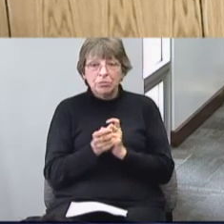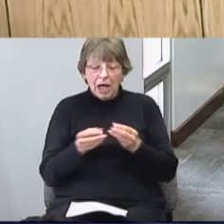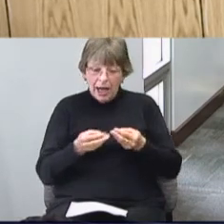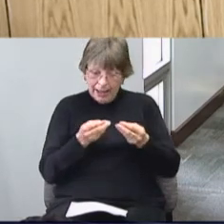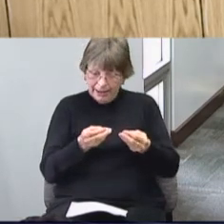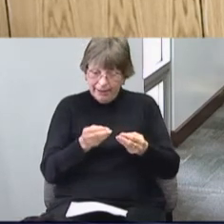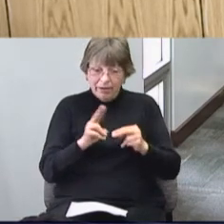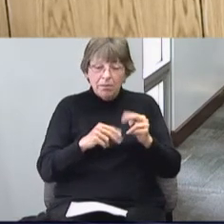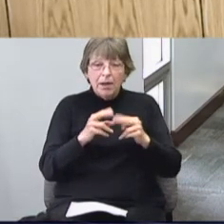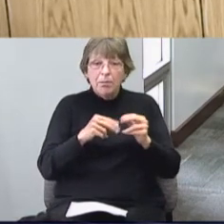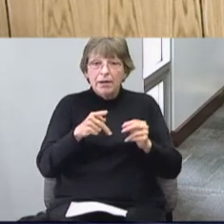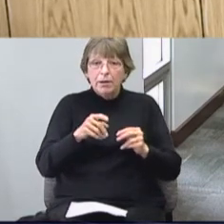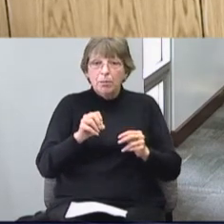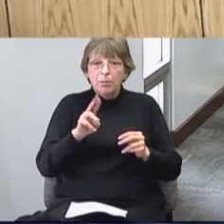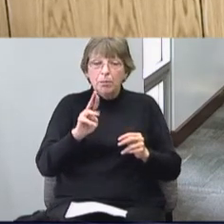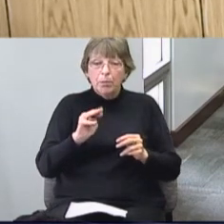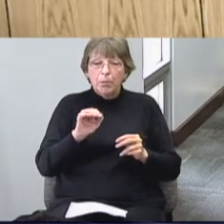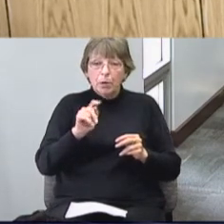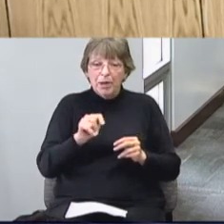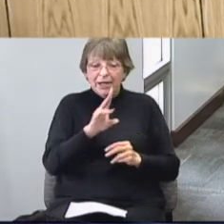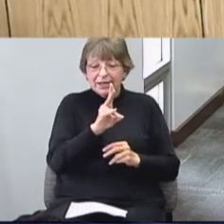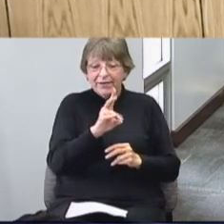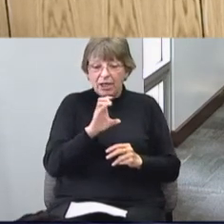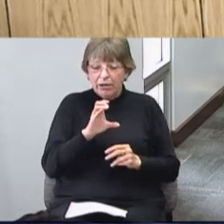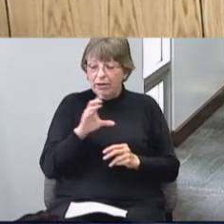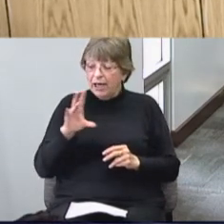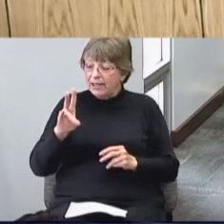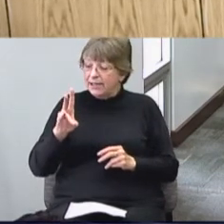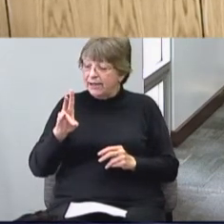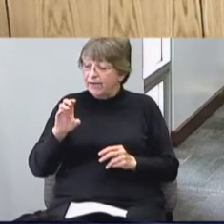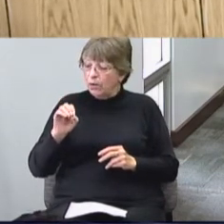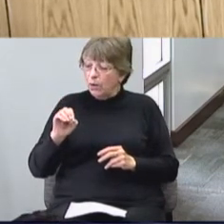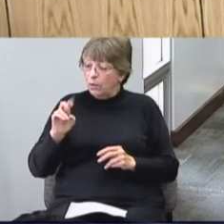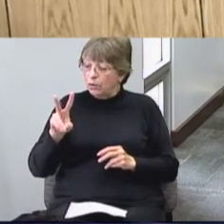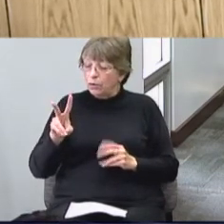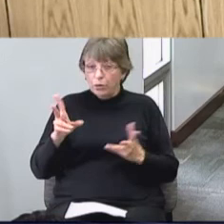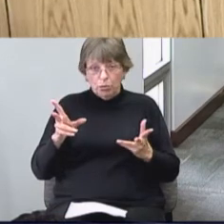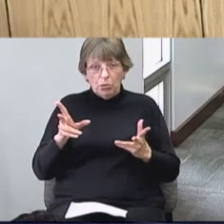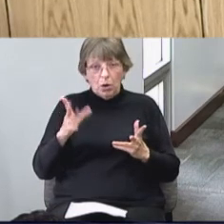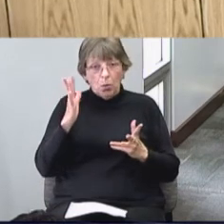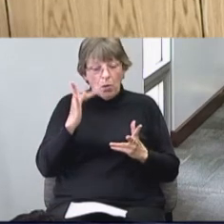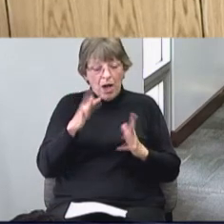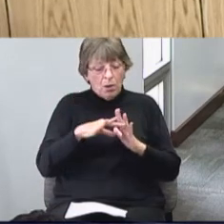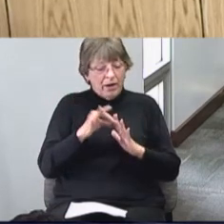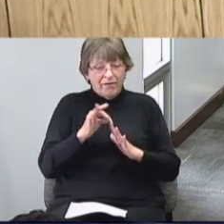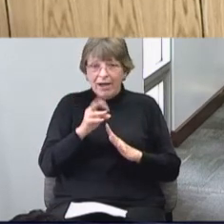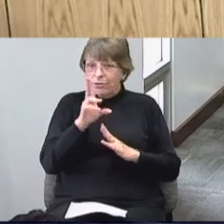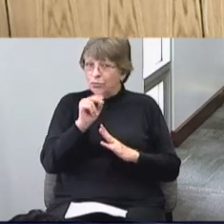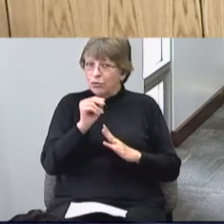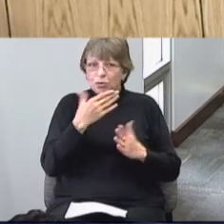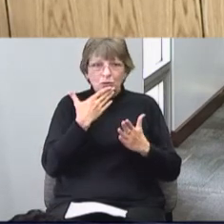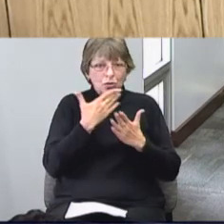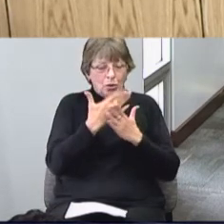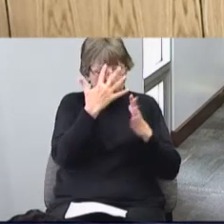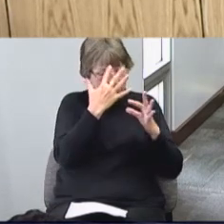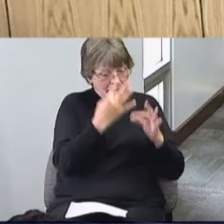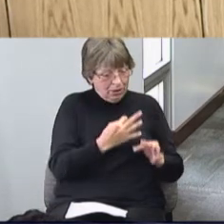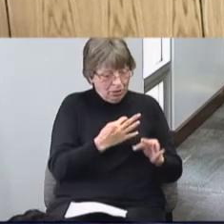for 702 East Avenue A based upon the finding that there is no feasible and prudent alternative to the project.